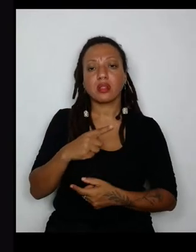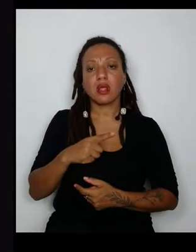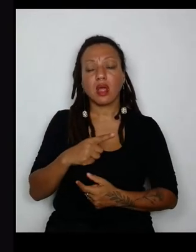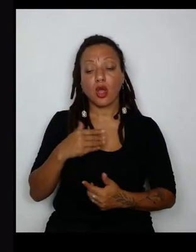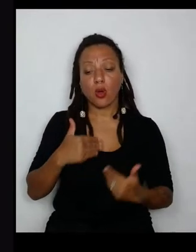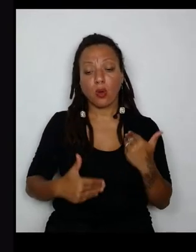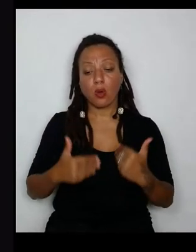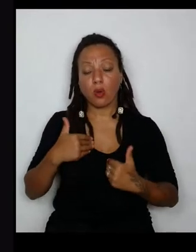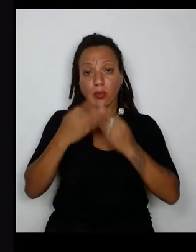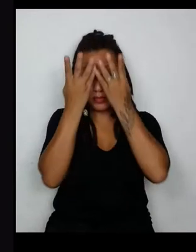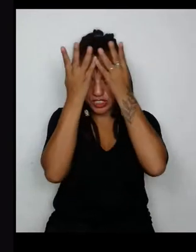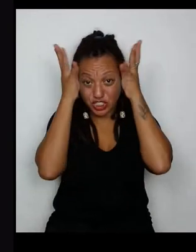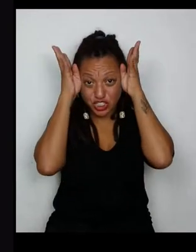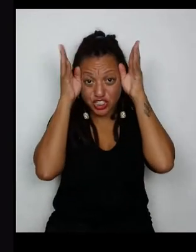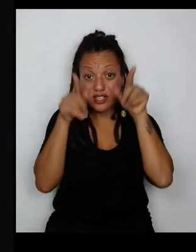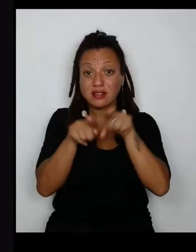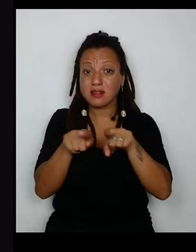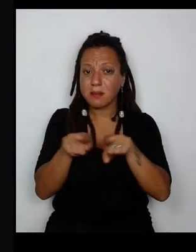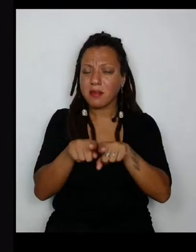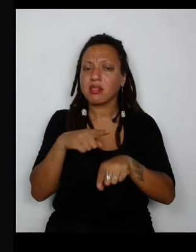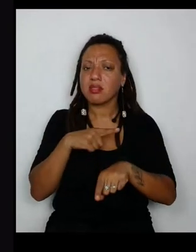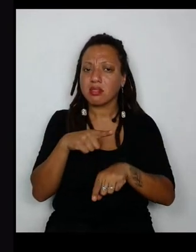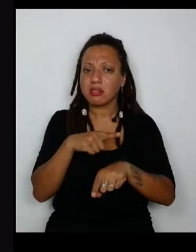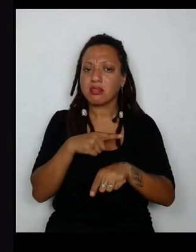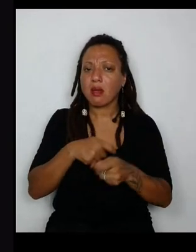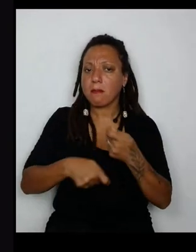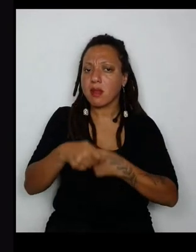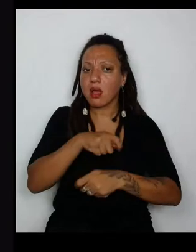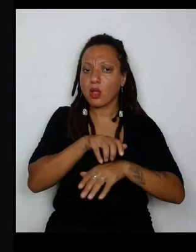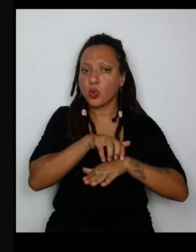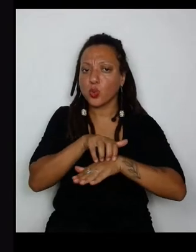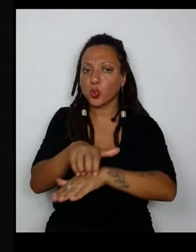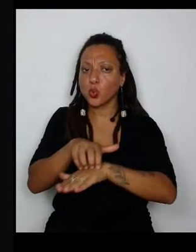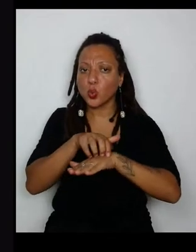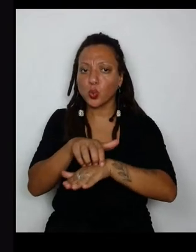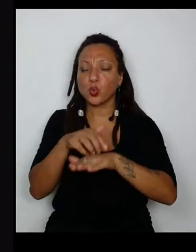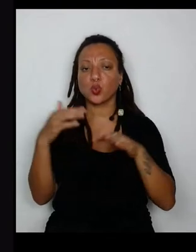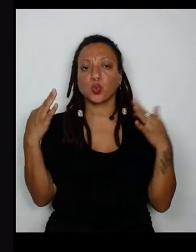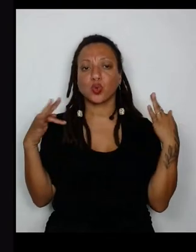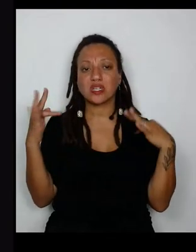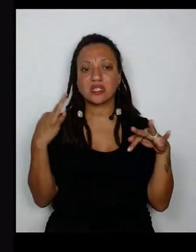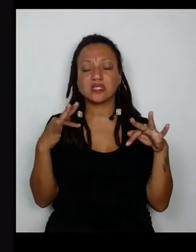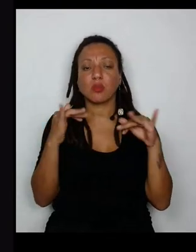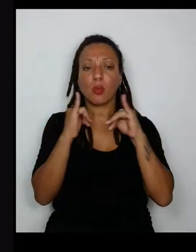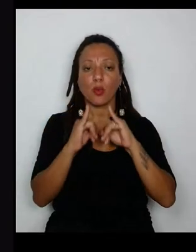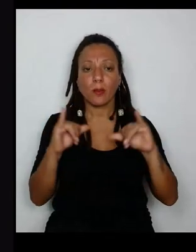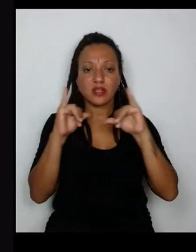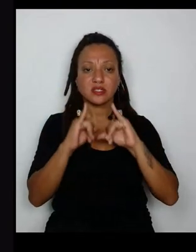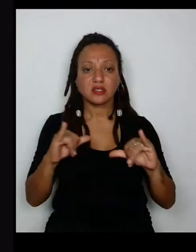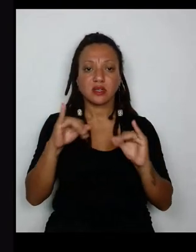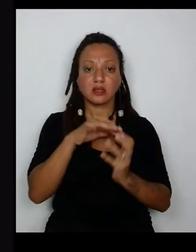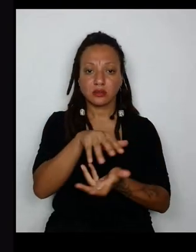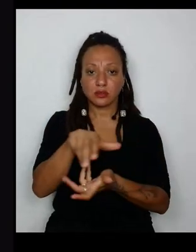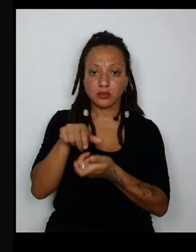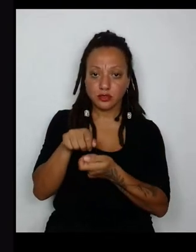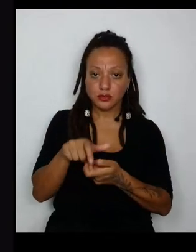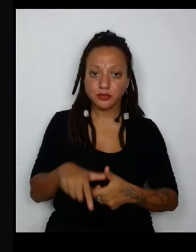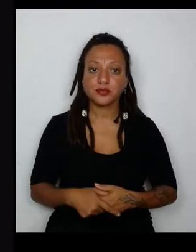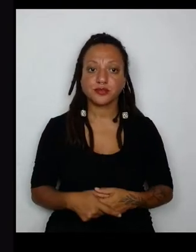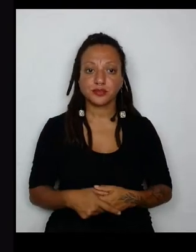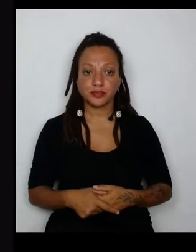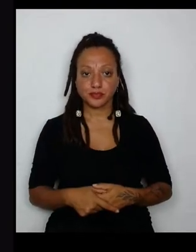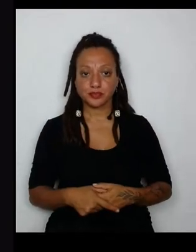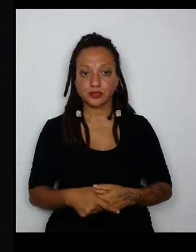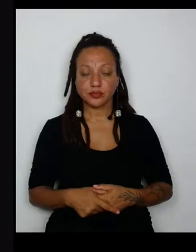global art market gogan's now iconic work where do we come from has inspired the